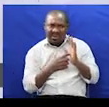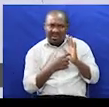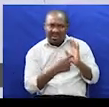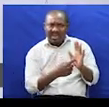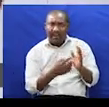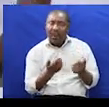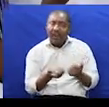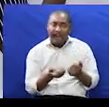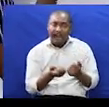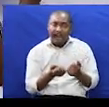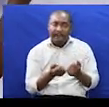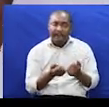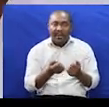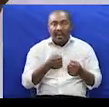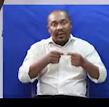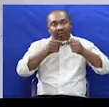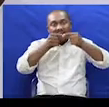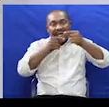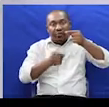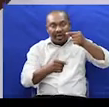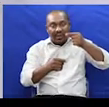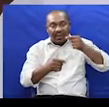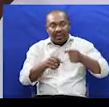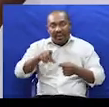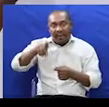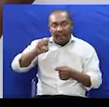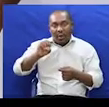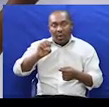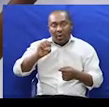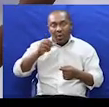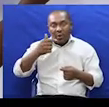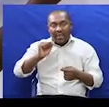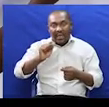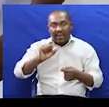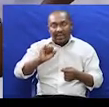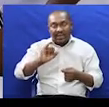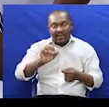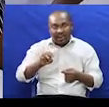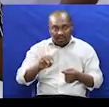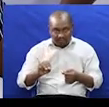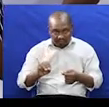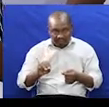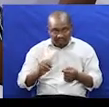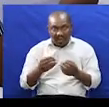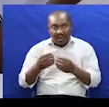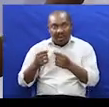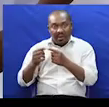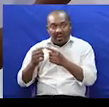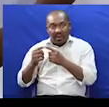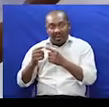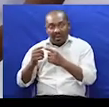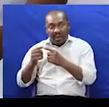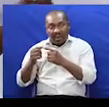For instance, if I'm titrating potassium hydroxide, it is a base, versus sulfuric acid,